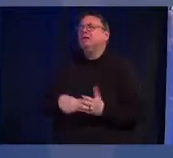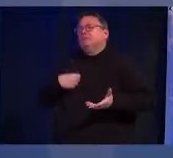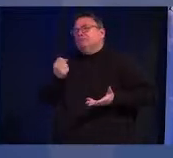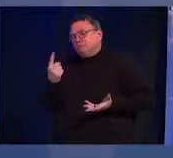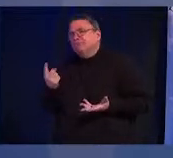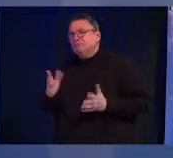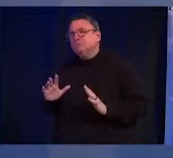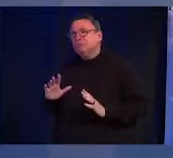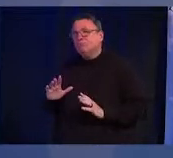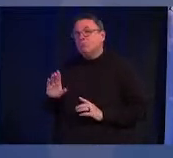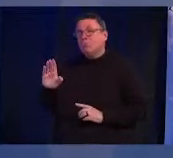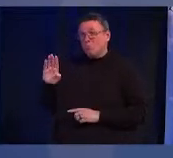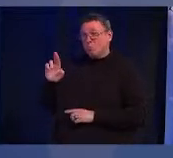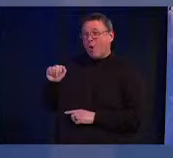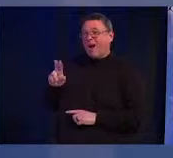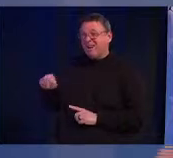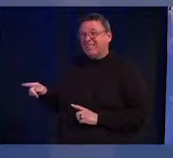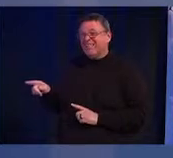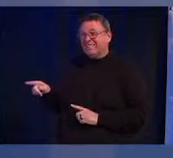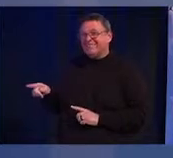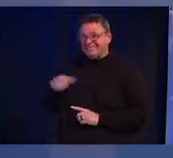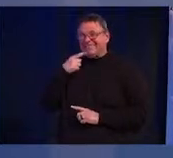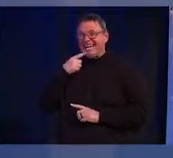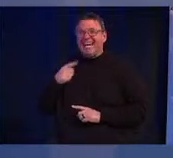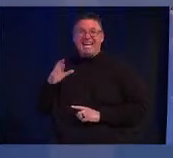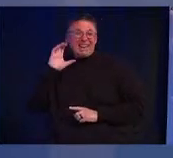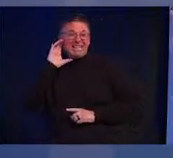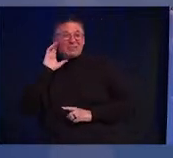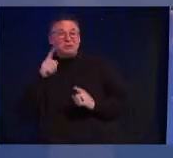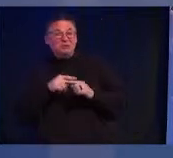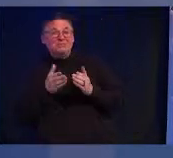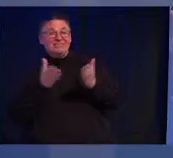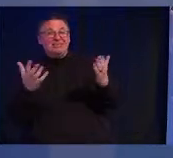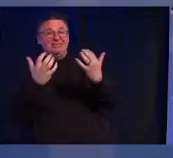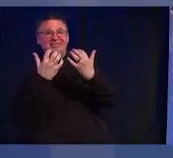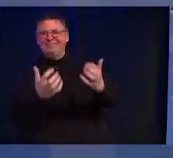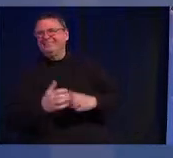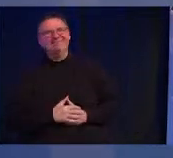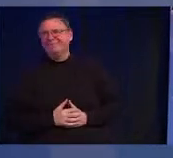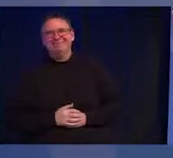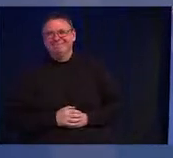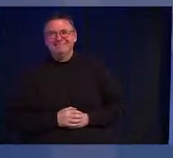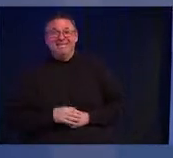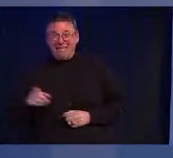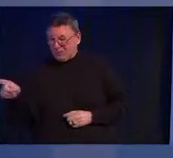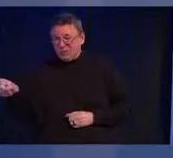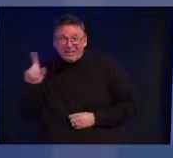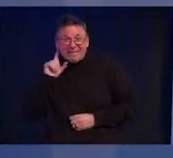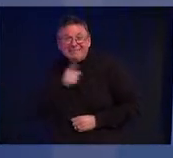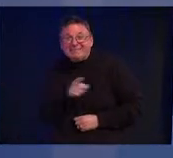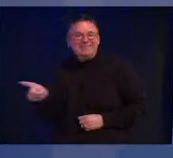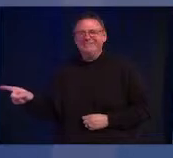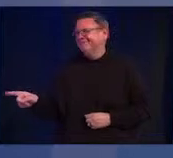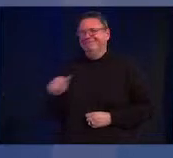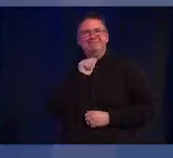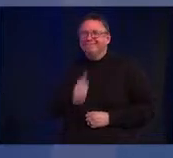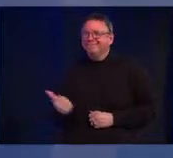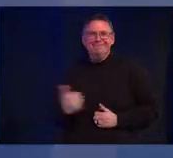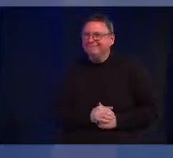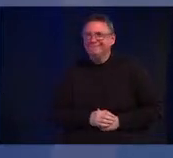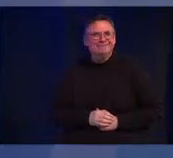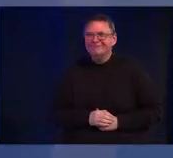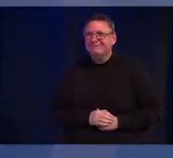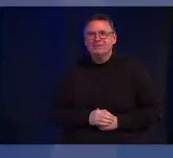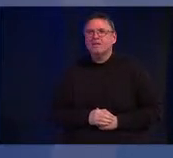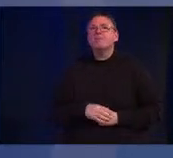he'll listen to the General Assembly. I didn't hear him say he'd listen to you, and that's a problem. And that's a problem with